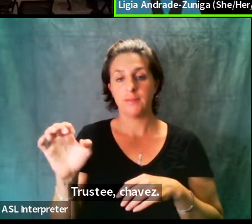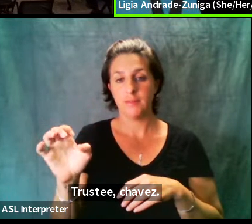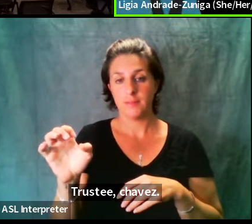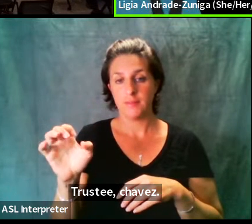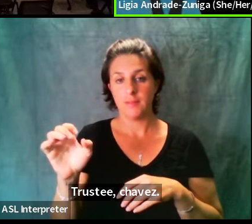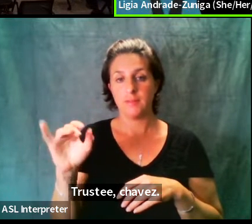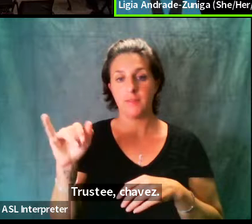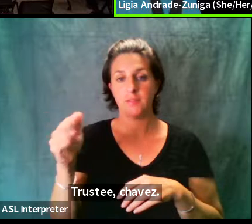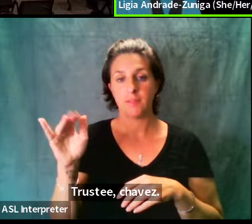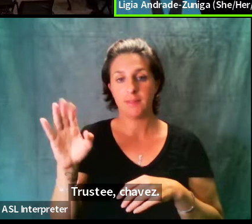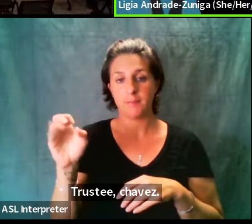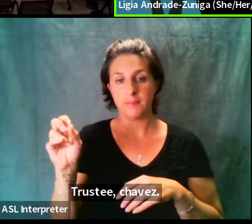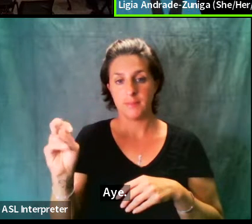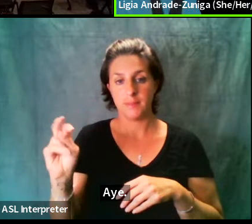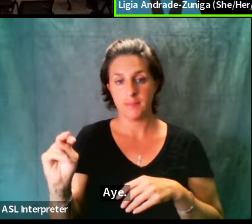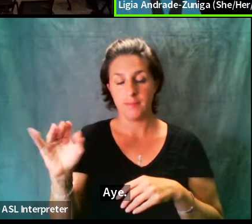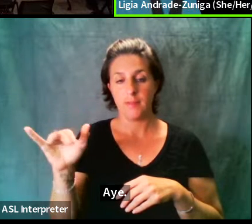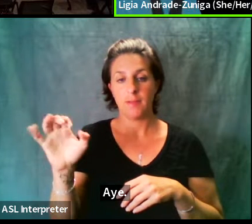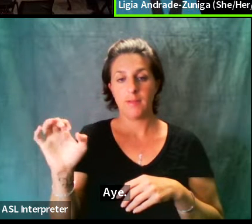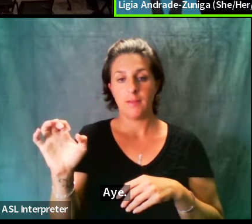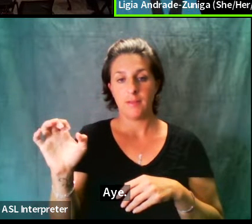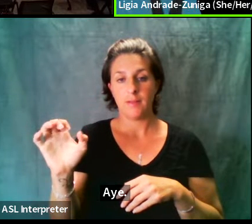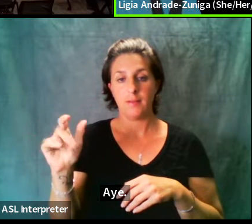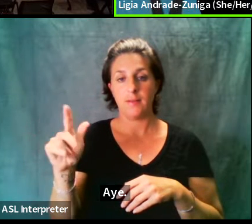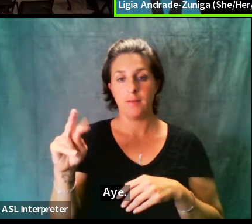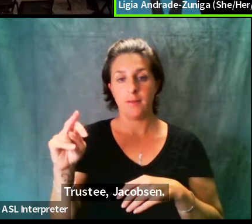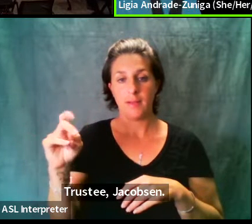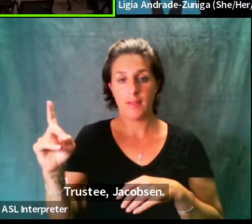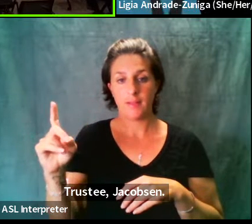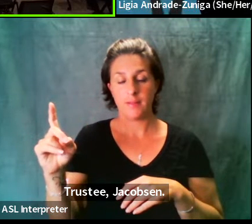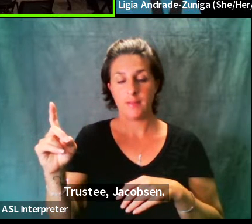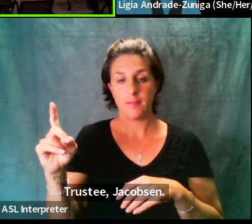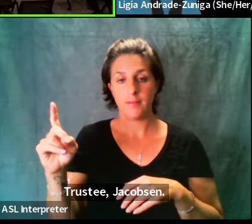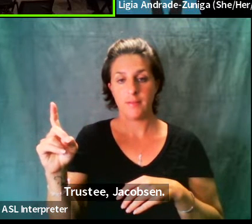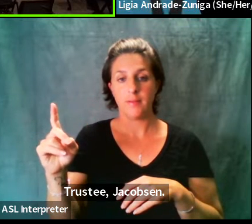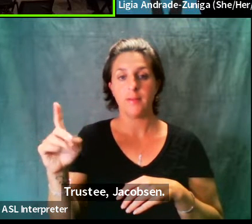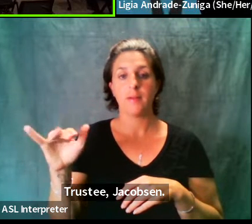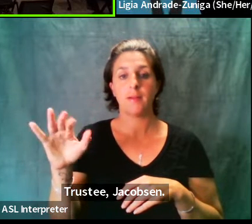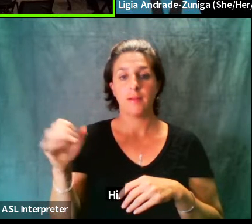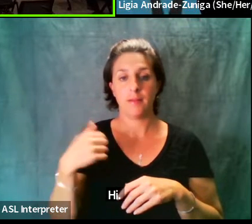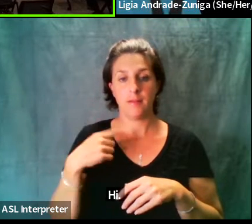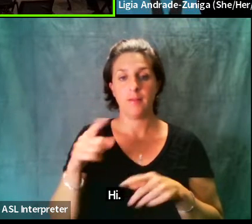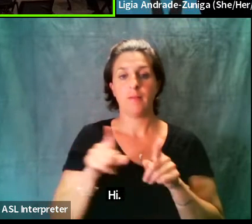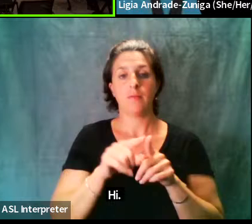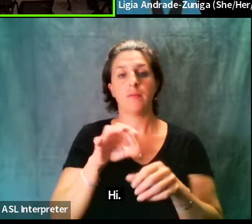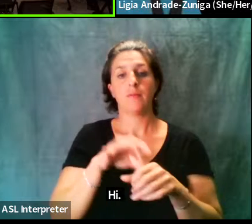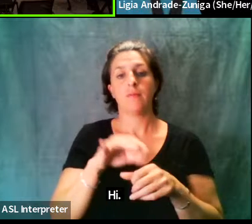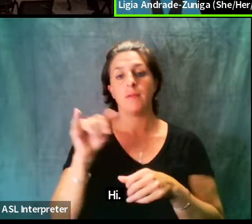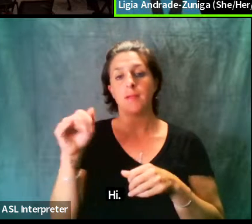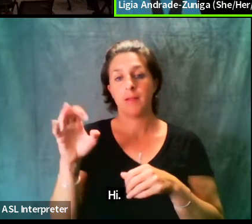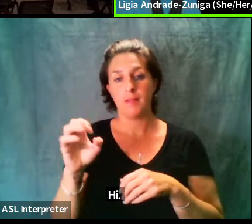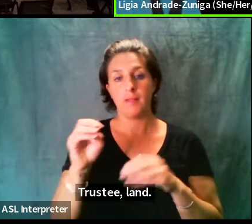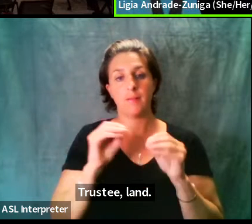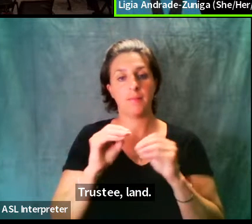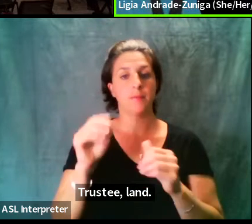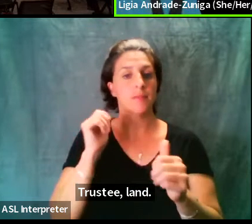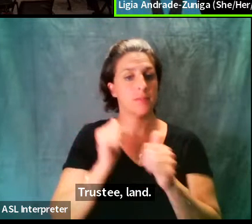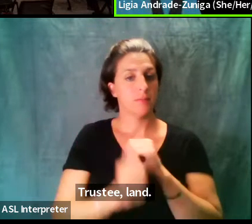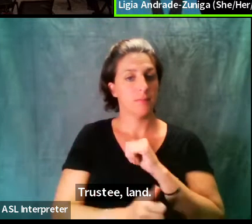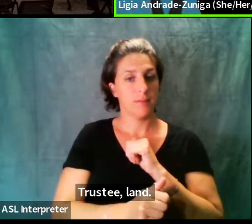trustee Jacobson, Aye. trustee Land. Aye. I also vote aye. Motion